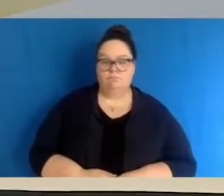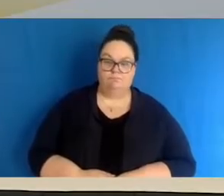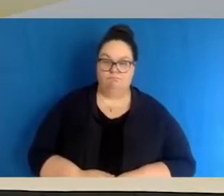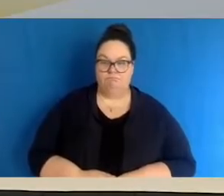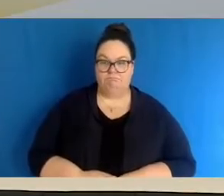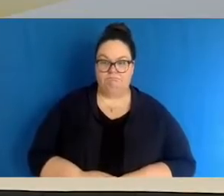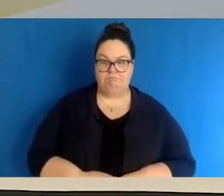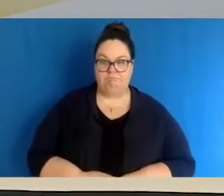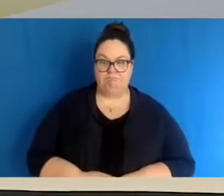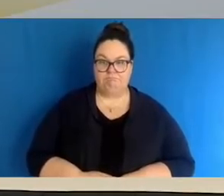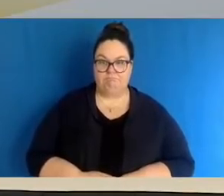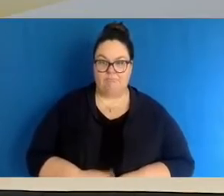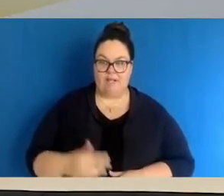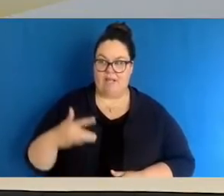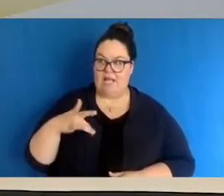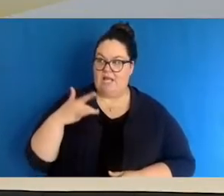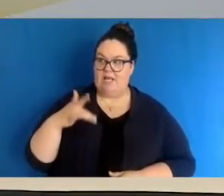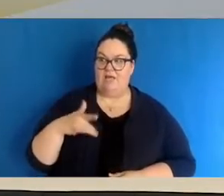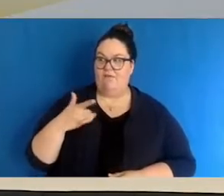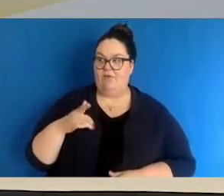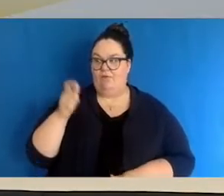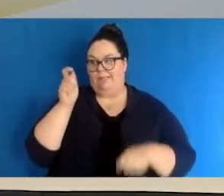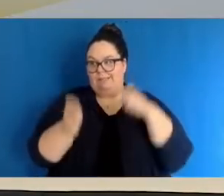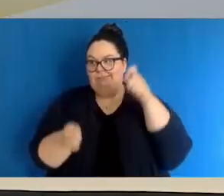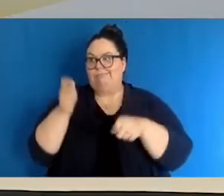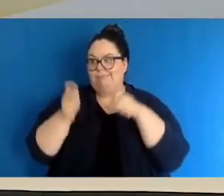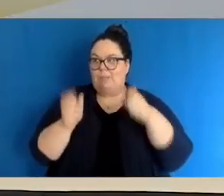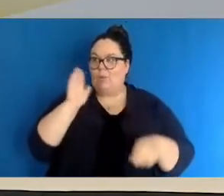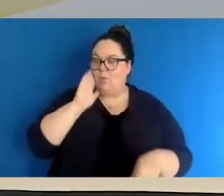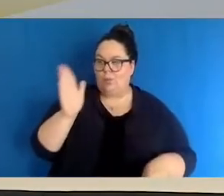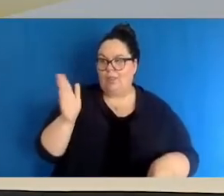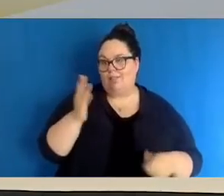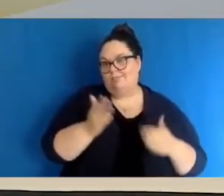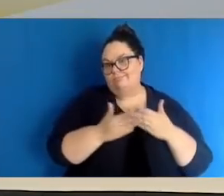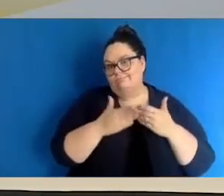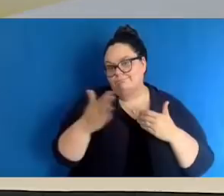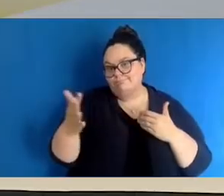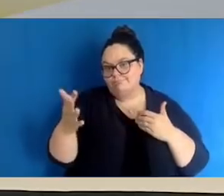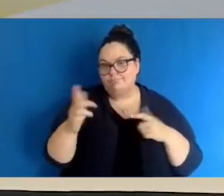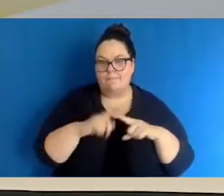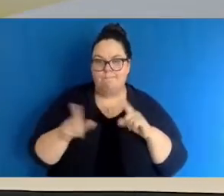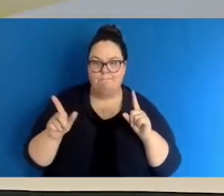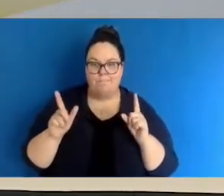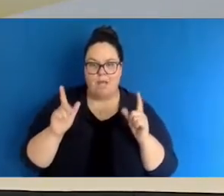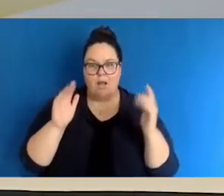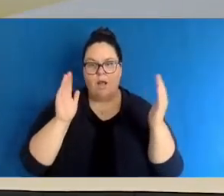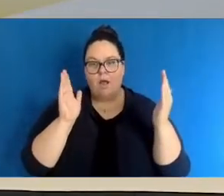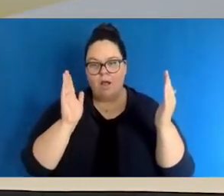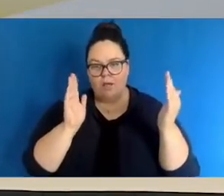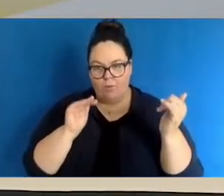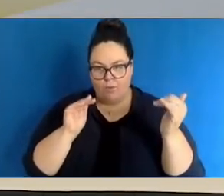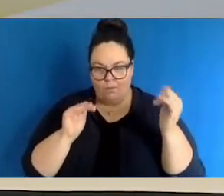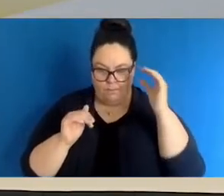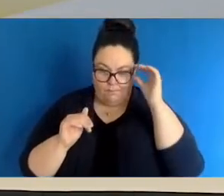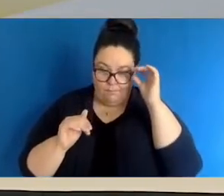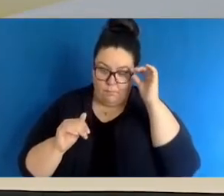we will likely end up having to adjust at some point in time, but I really hope that